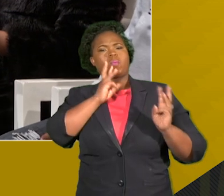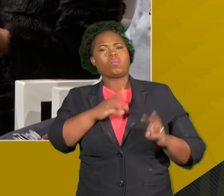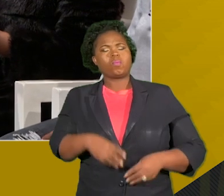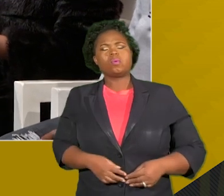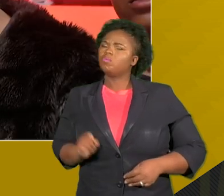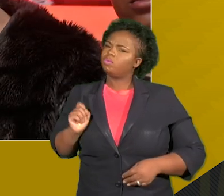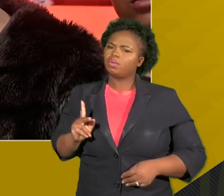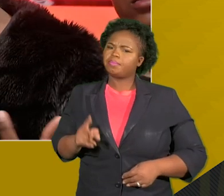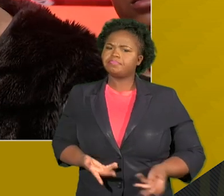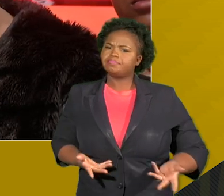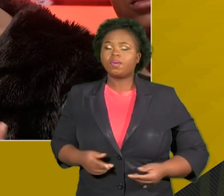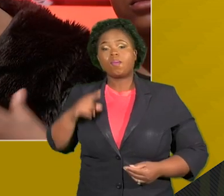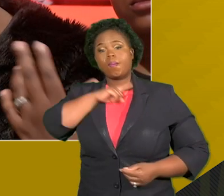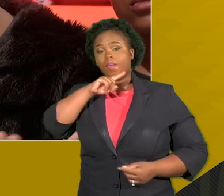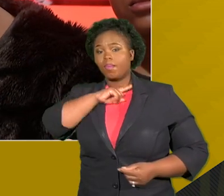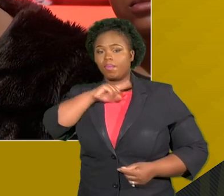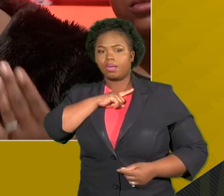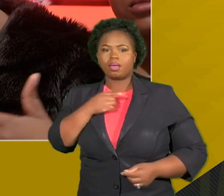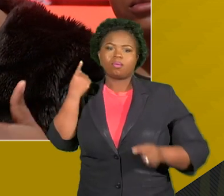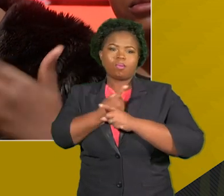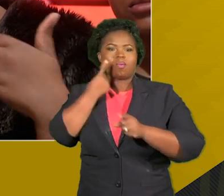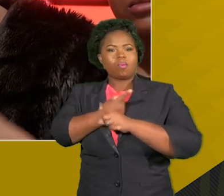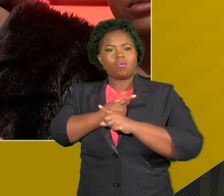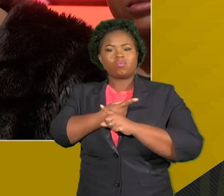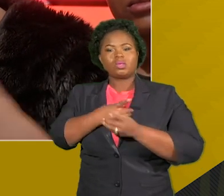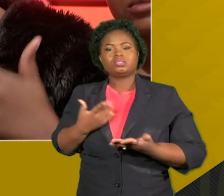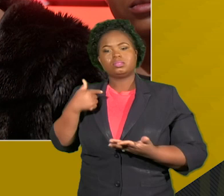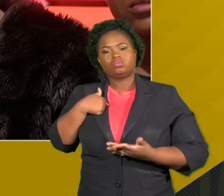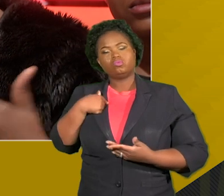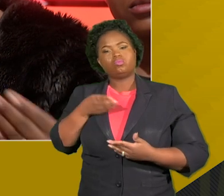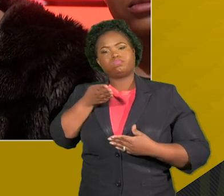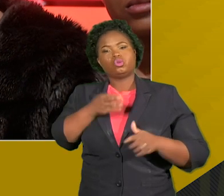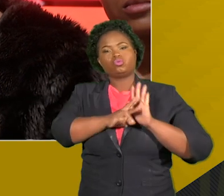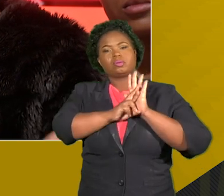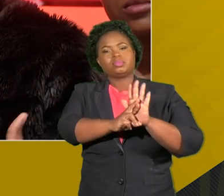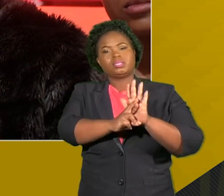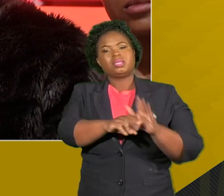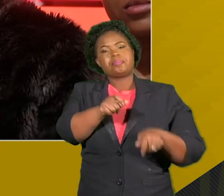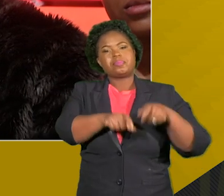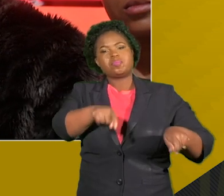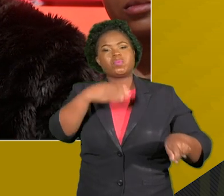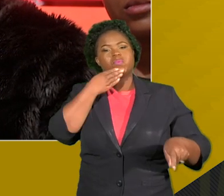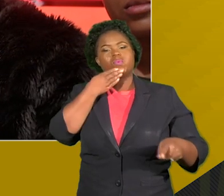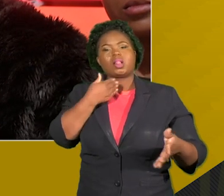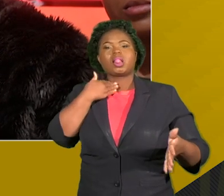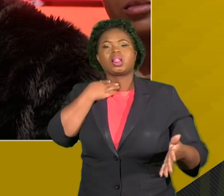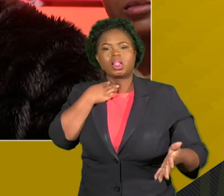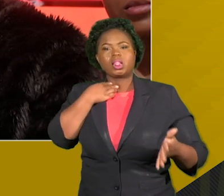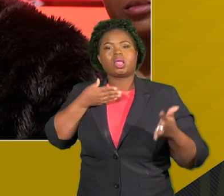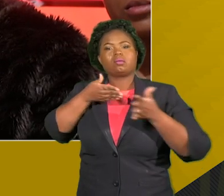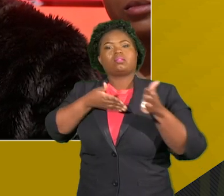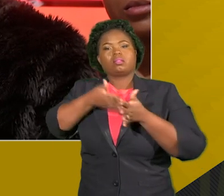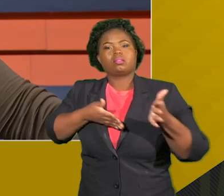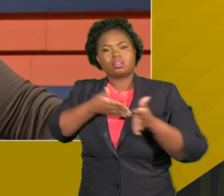organization. Okay. Yes. Kabakala gore from time to time wena o ba moemedi wa batho ba ba sa kgoneng gore ba ka access the funds from various companies